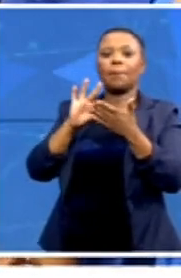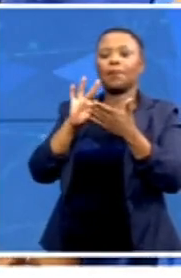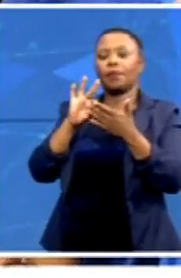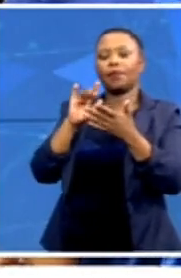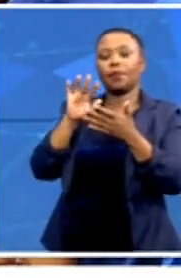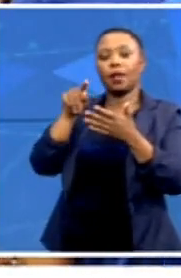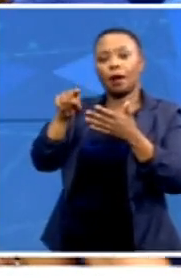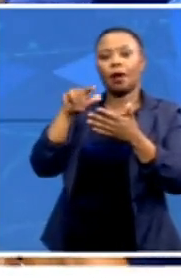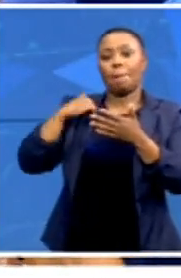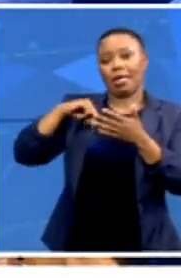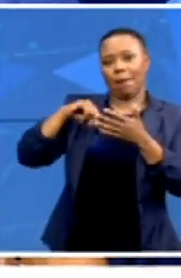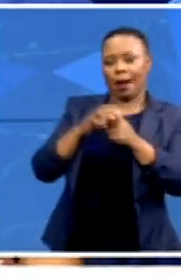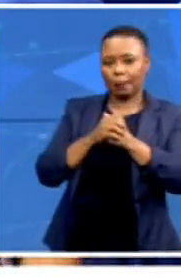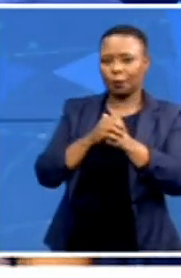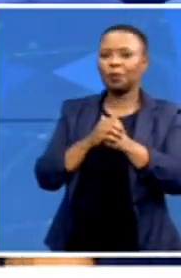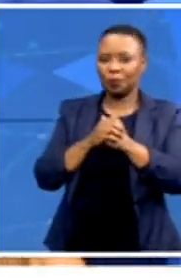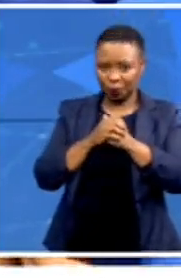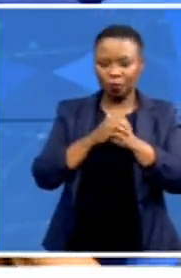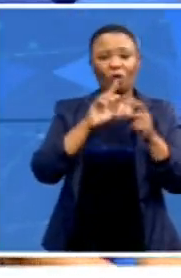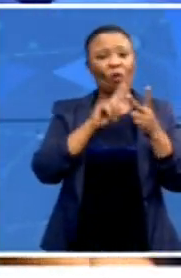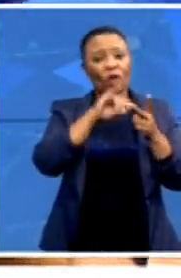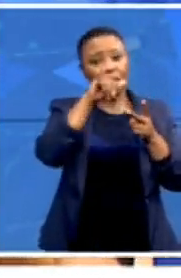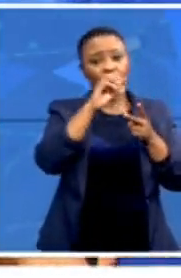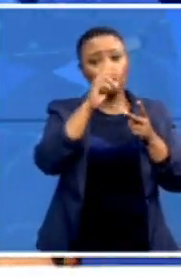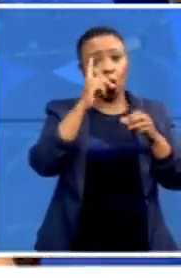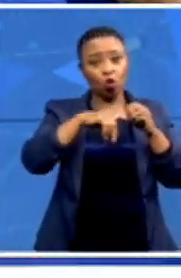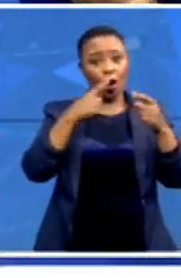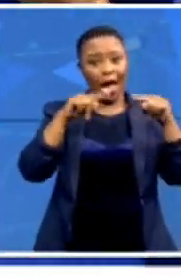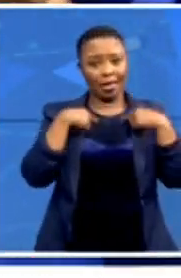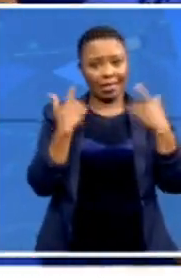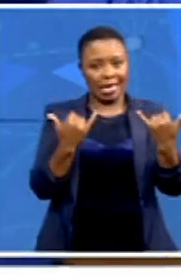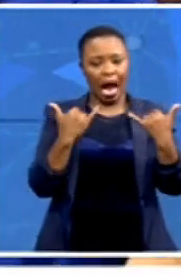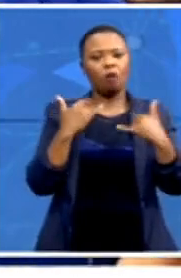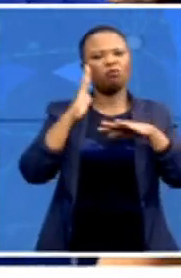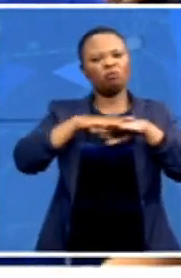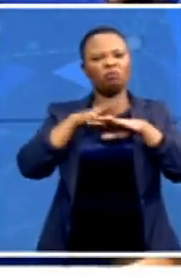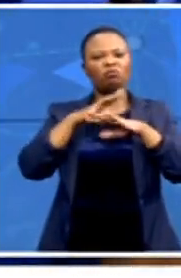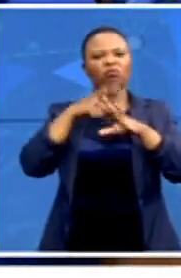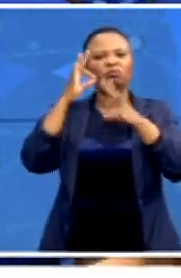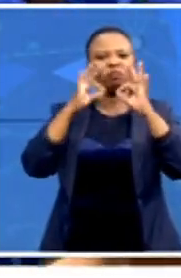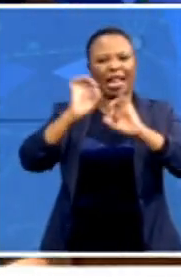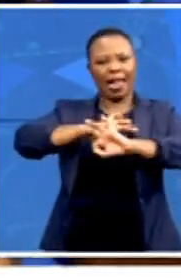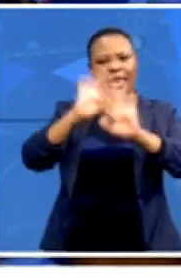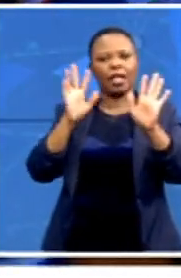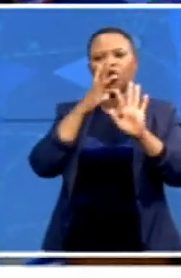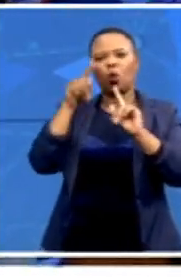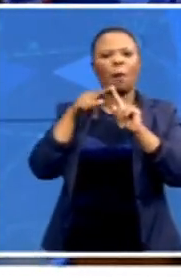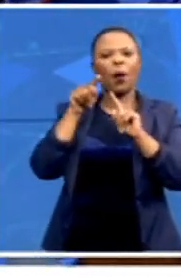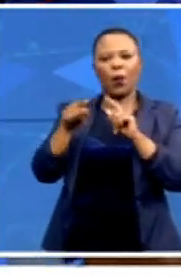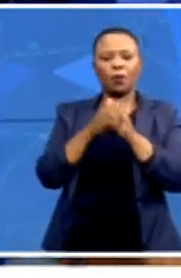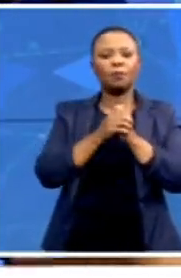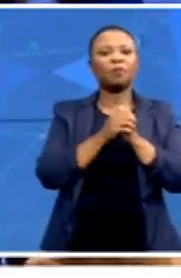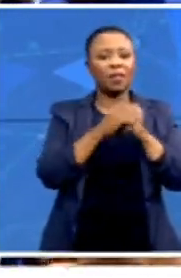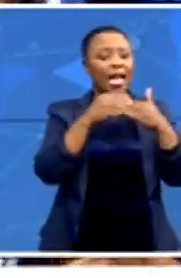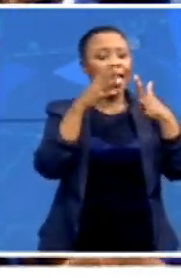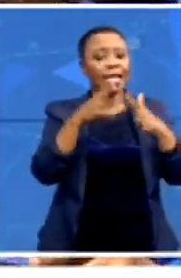Steenhuisen joining us now actually to actually expand to some of the things that he did speak about. John Steenhuisen, the leader of the DA, thank you so much for your time. Thank you so